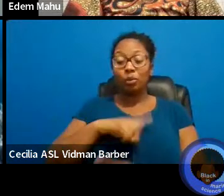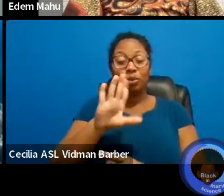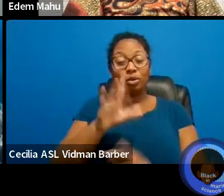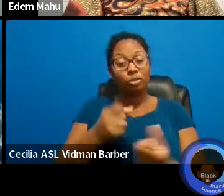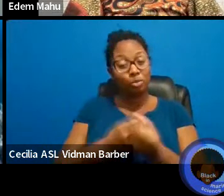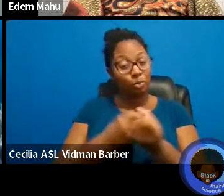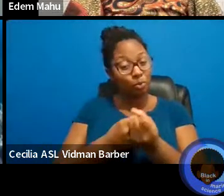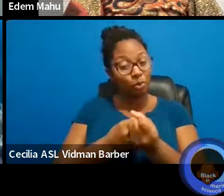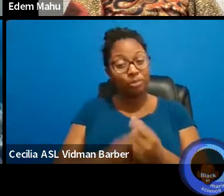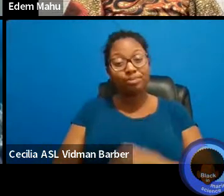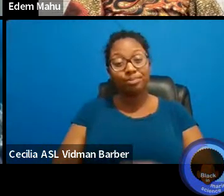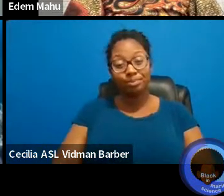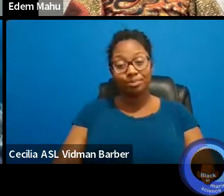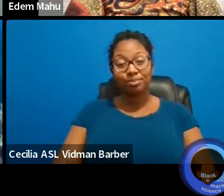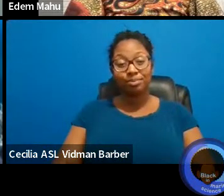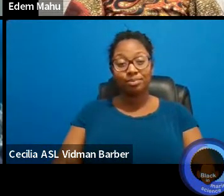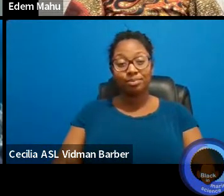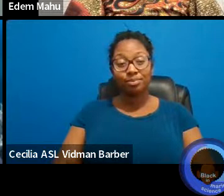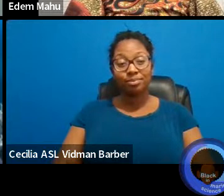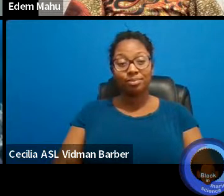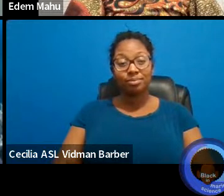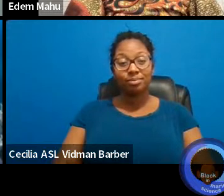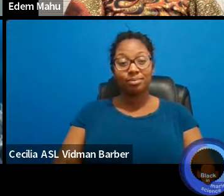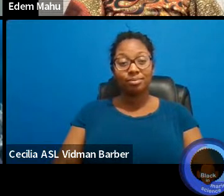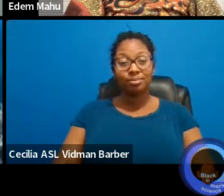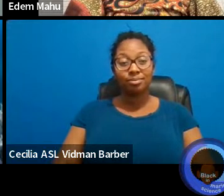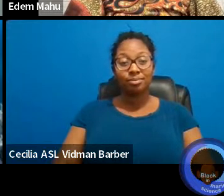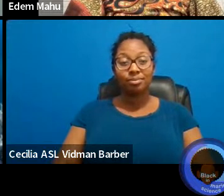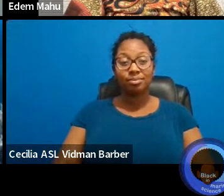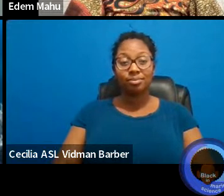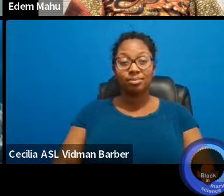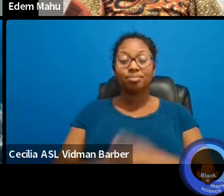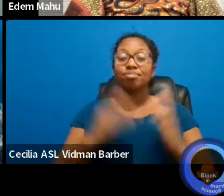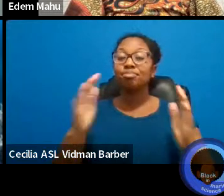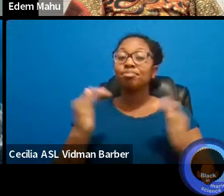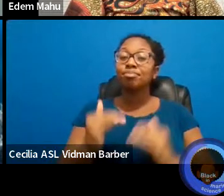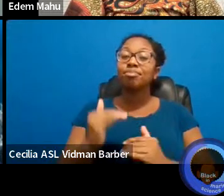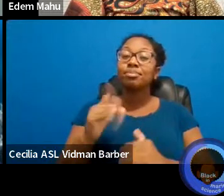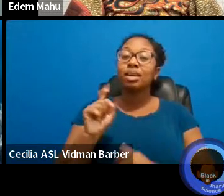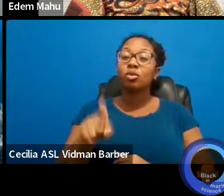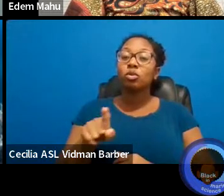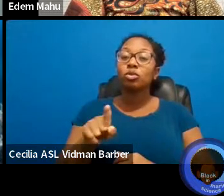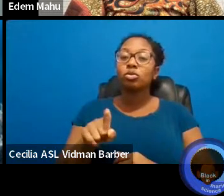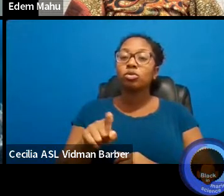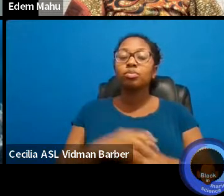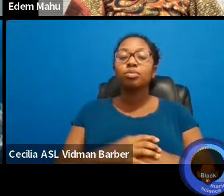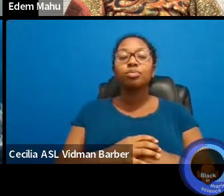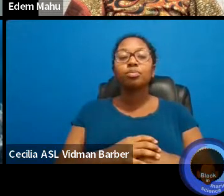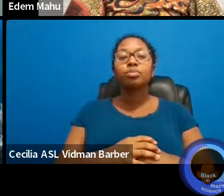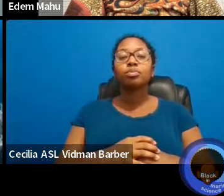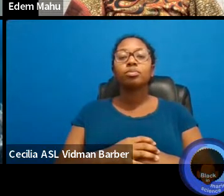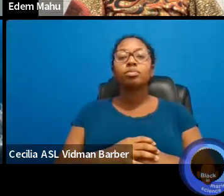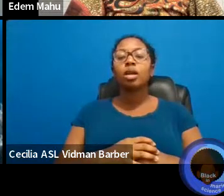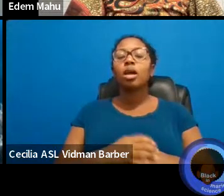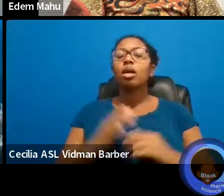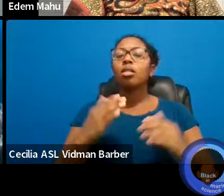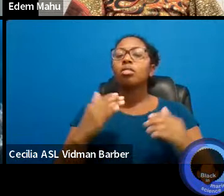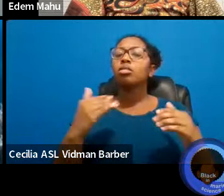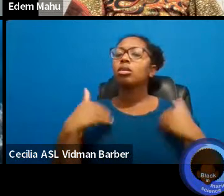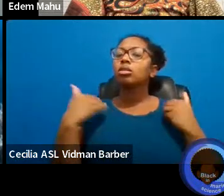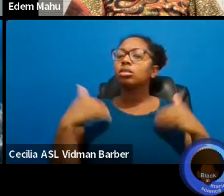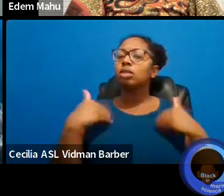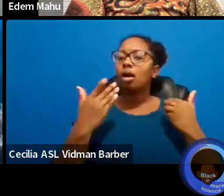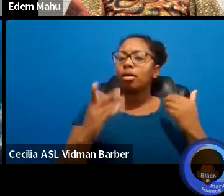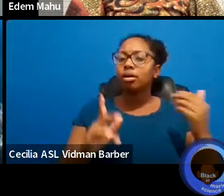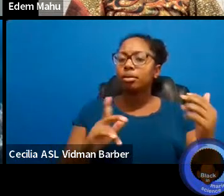do. And that brings me to the next question. What advice would you give the next generation